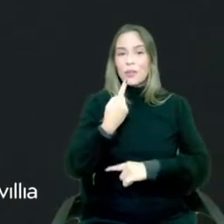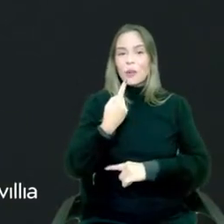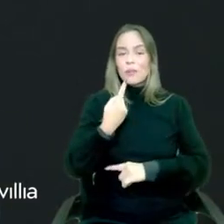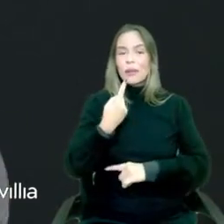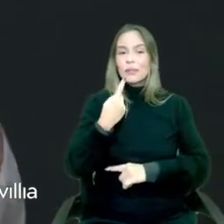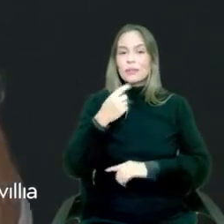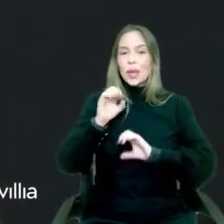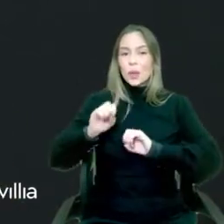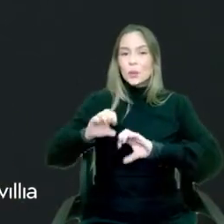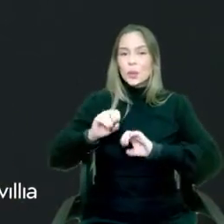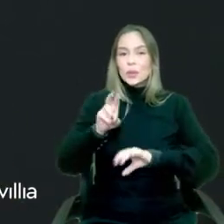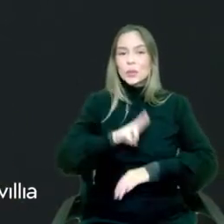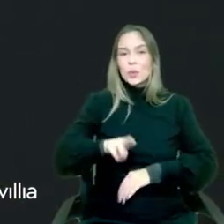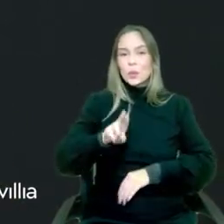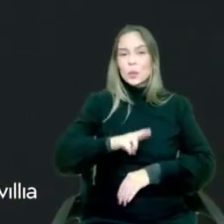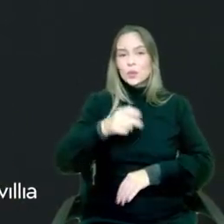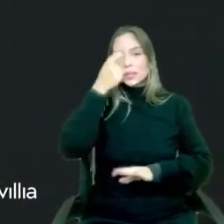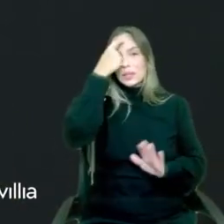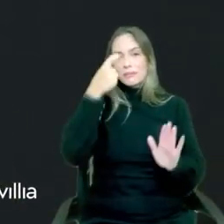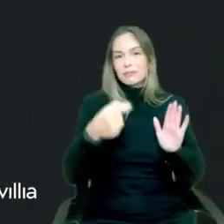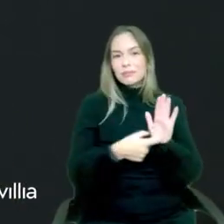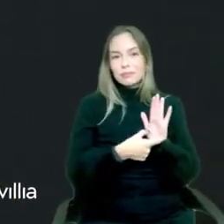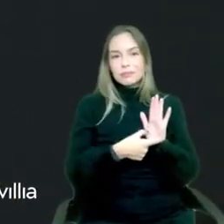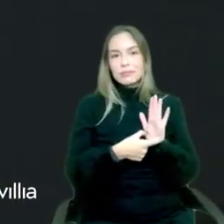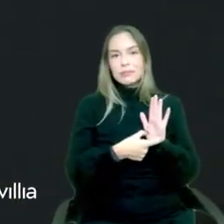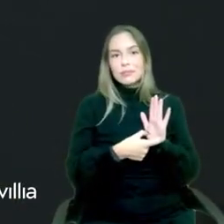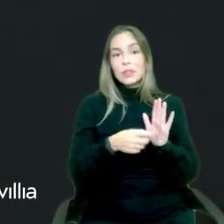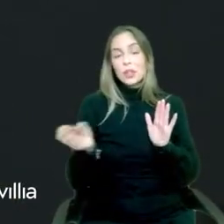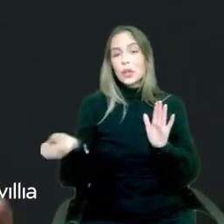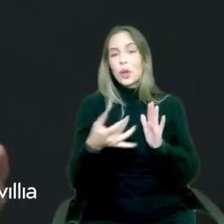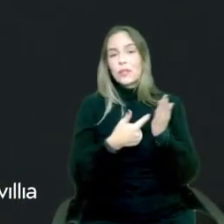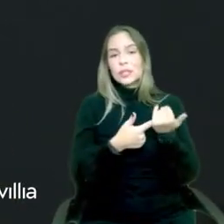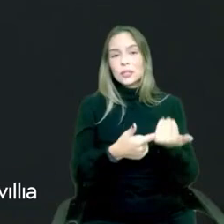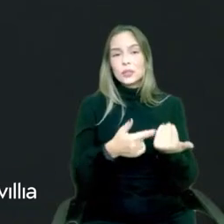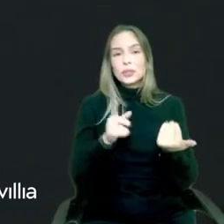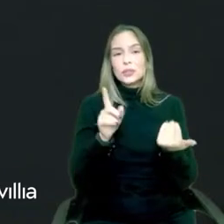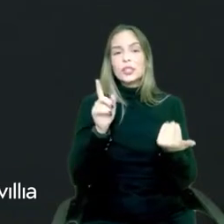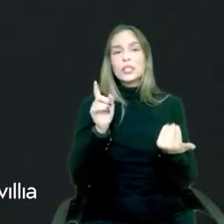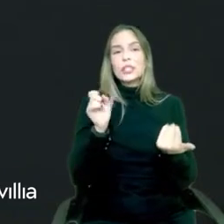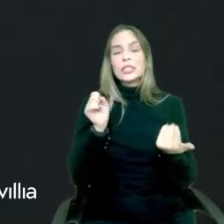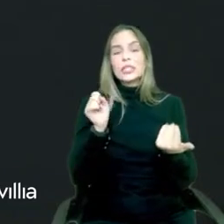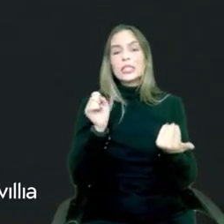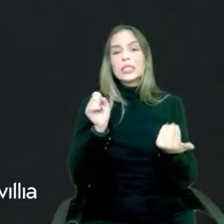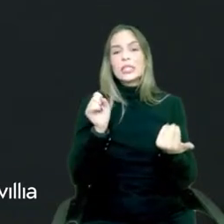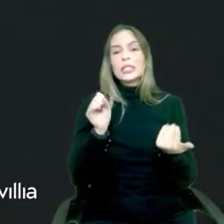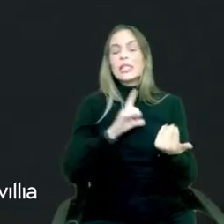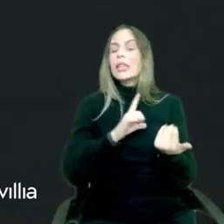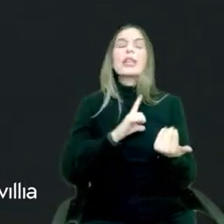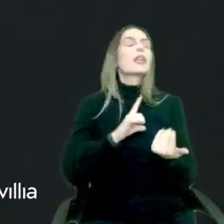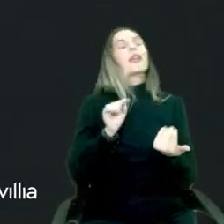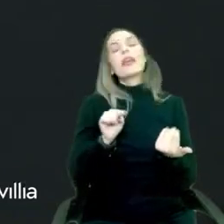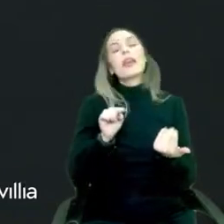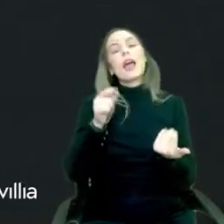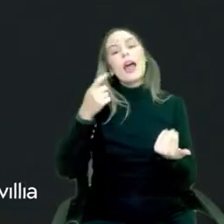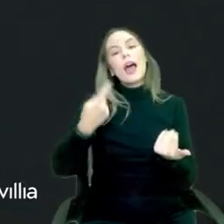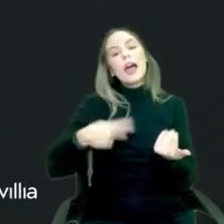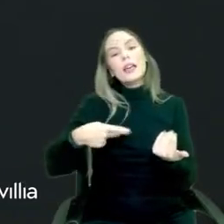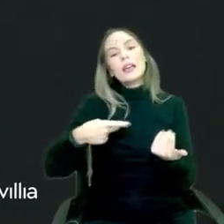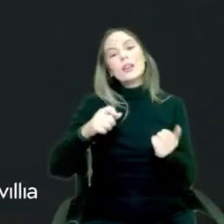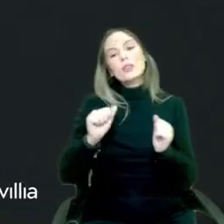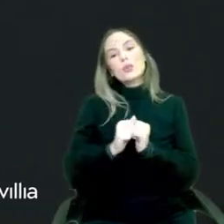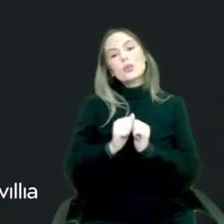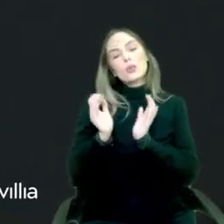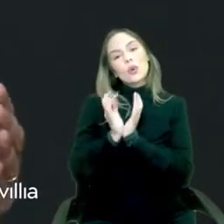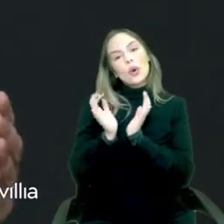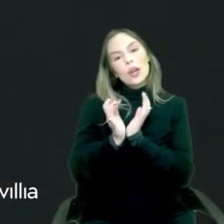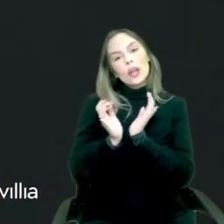artificial intelligence and all these new technologies. And I want to say that I'm here with a colleague also from Anima, and